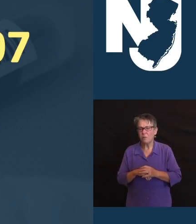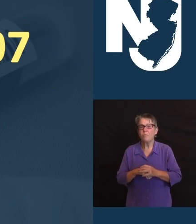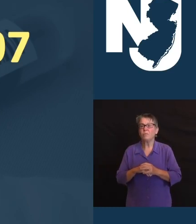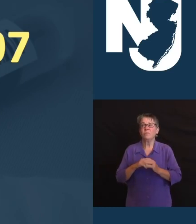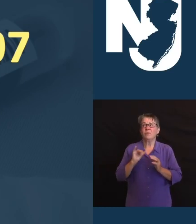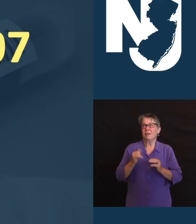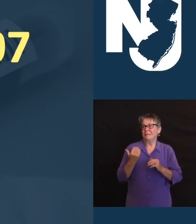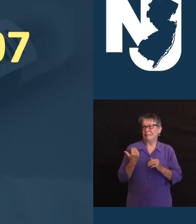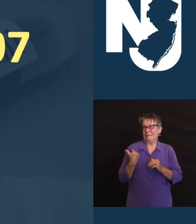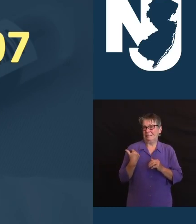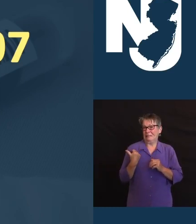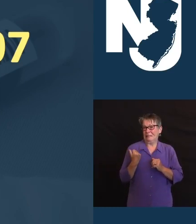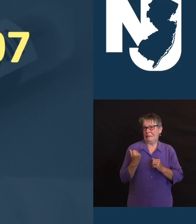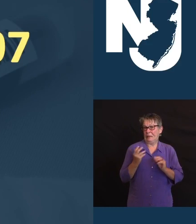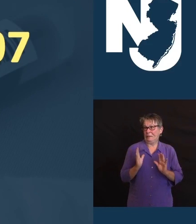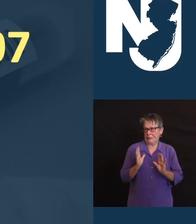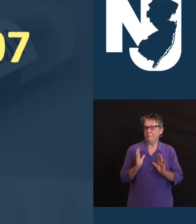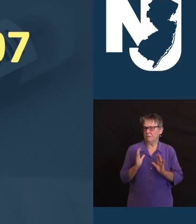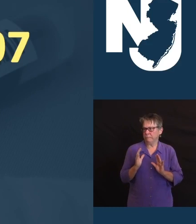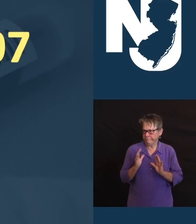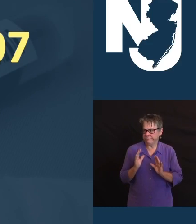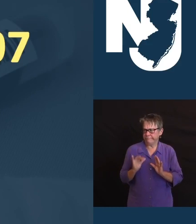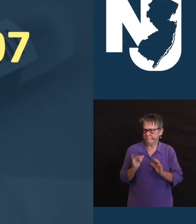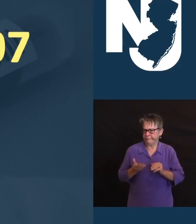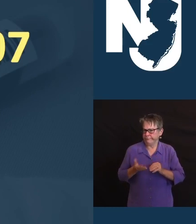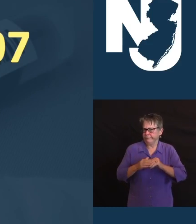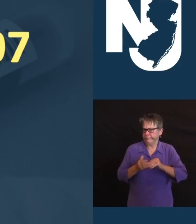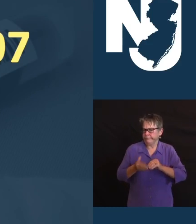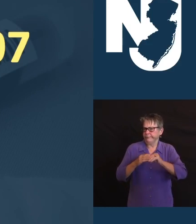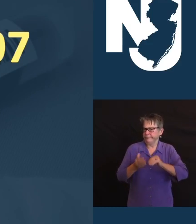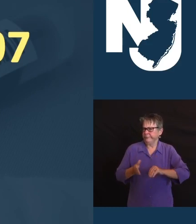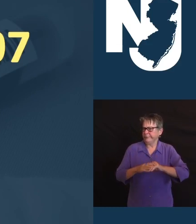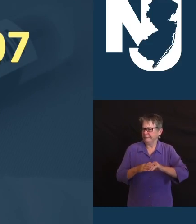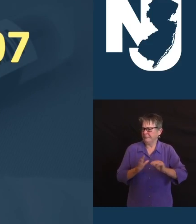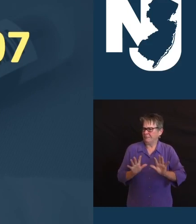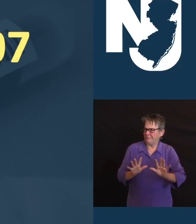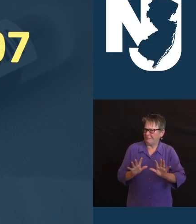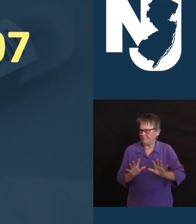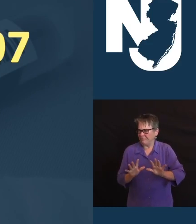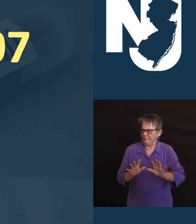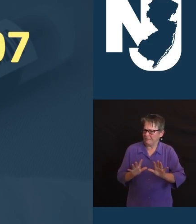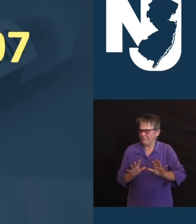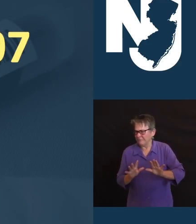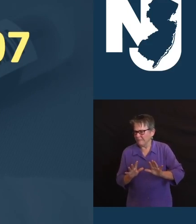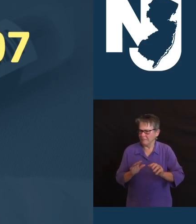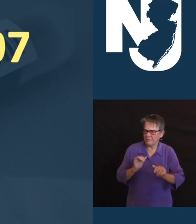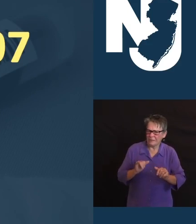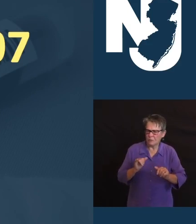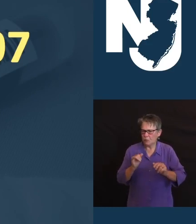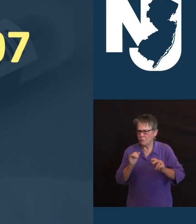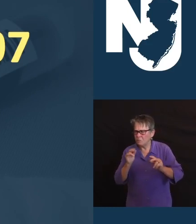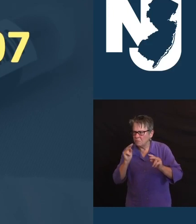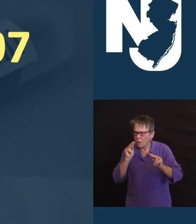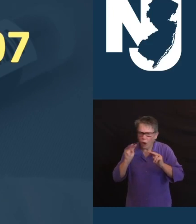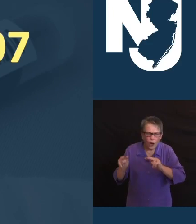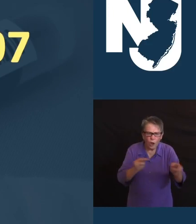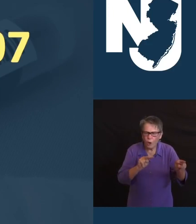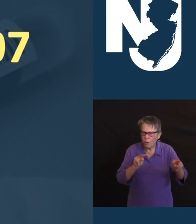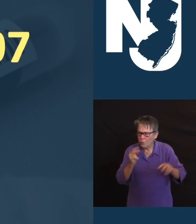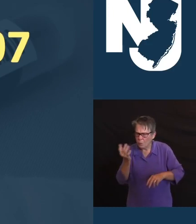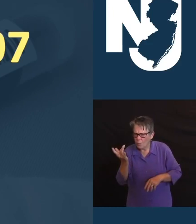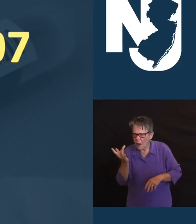the statewide number driven in large part, not completely, but in large part by significant new cases coming out